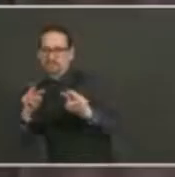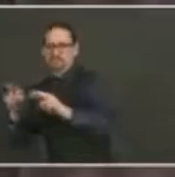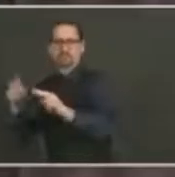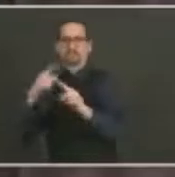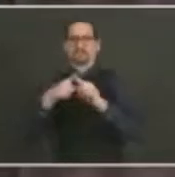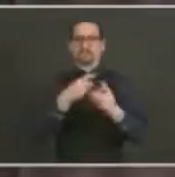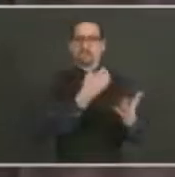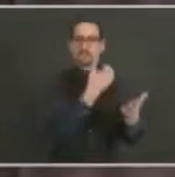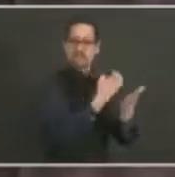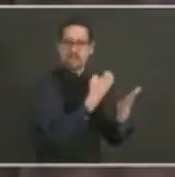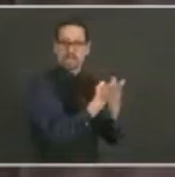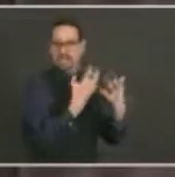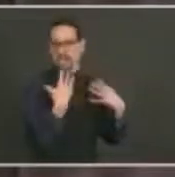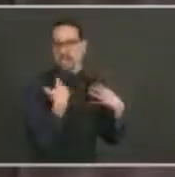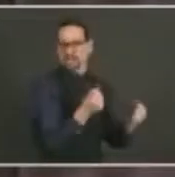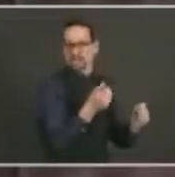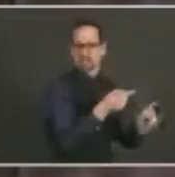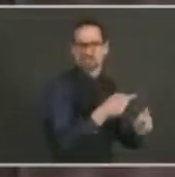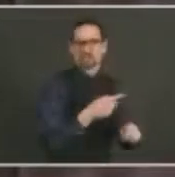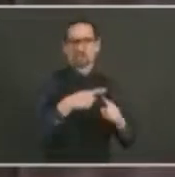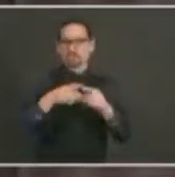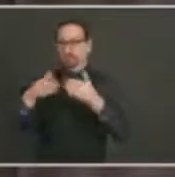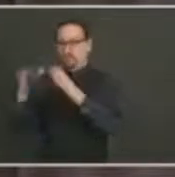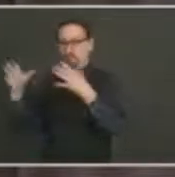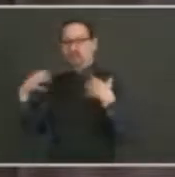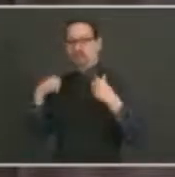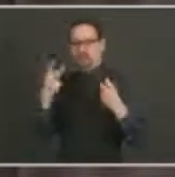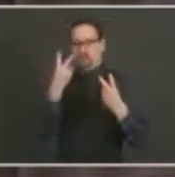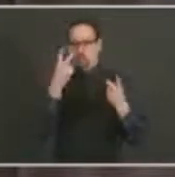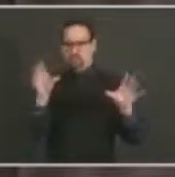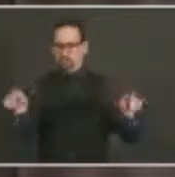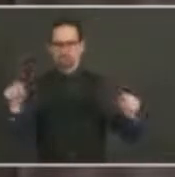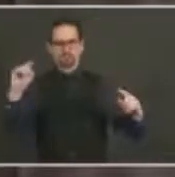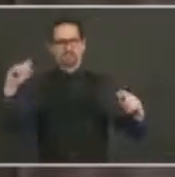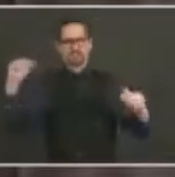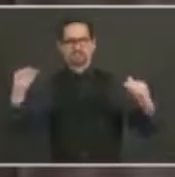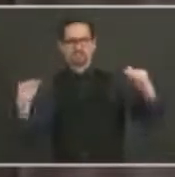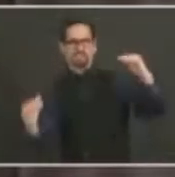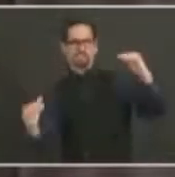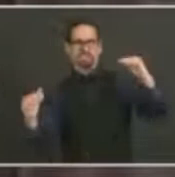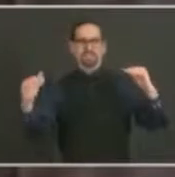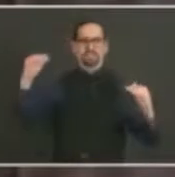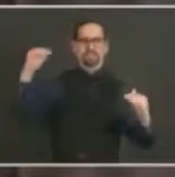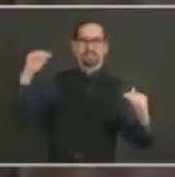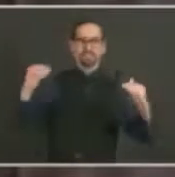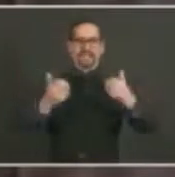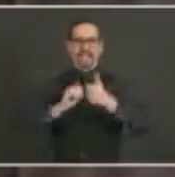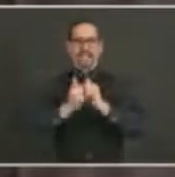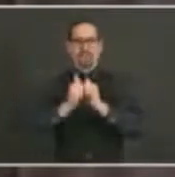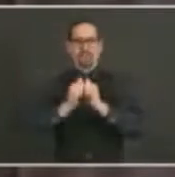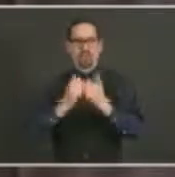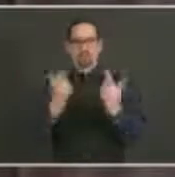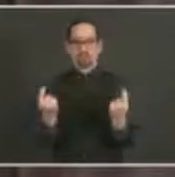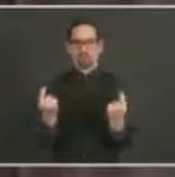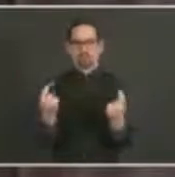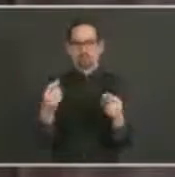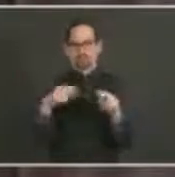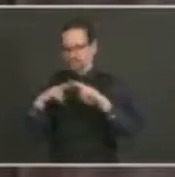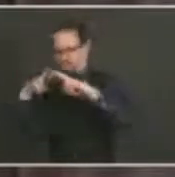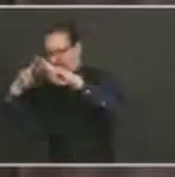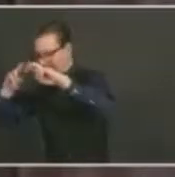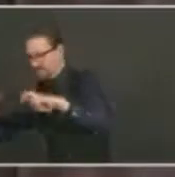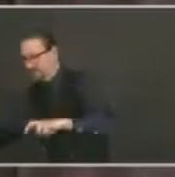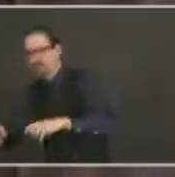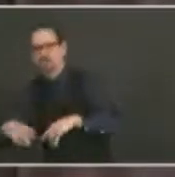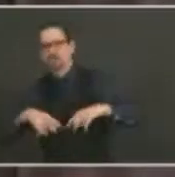So really being able to assess where we are with our data, People have done a great job in getting our